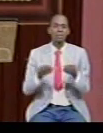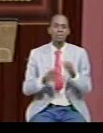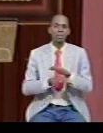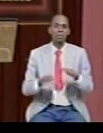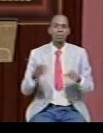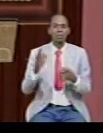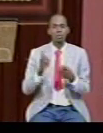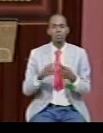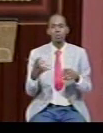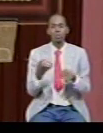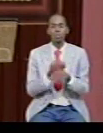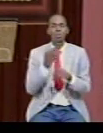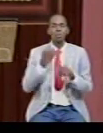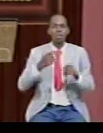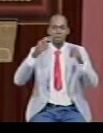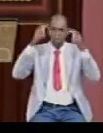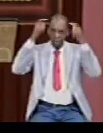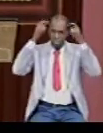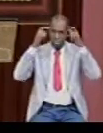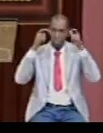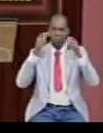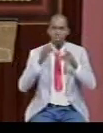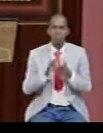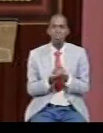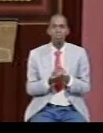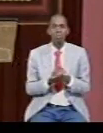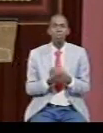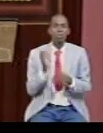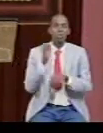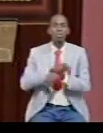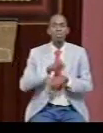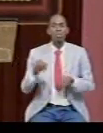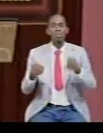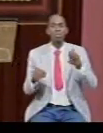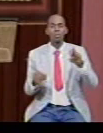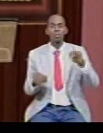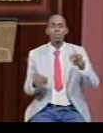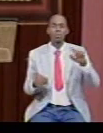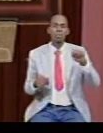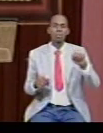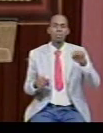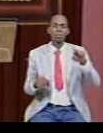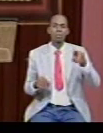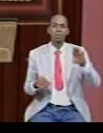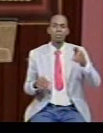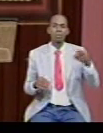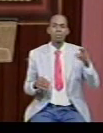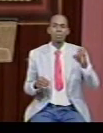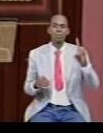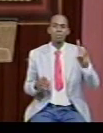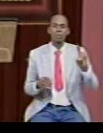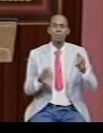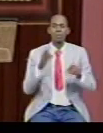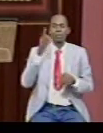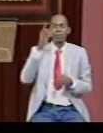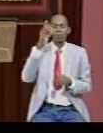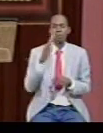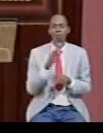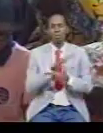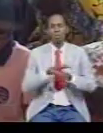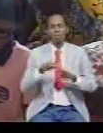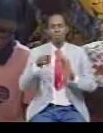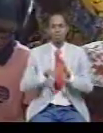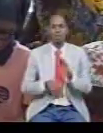Conquering entrenched godlessness in the land to win the crown.